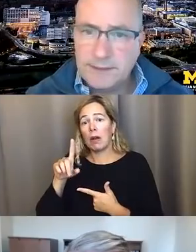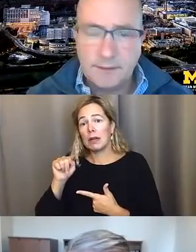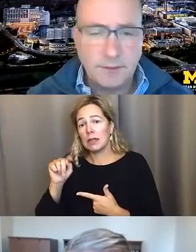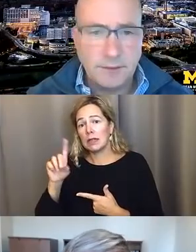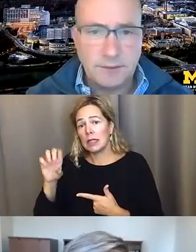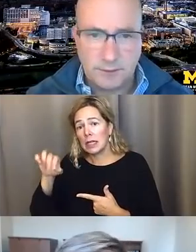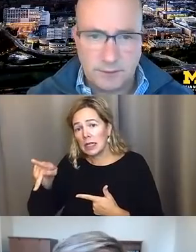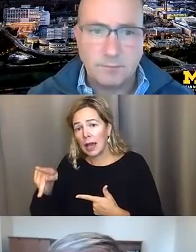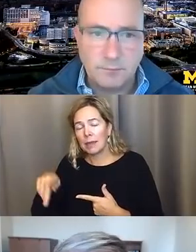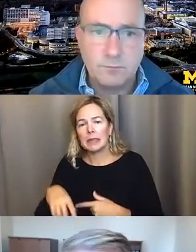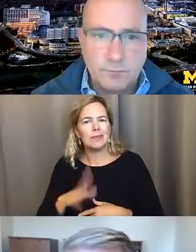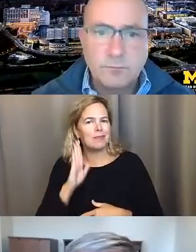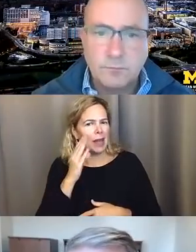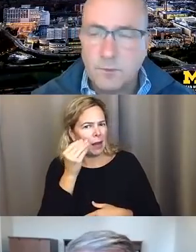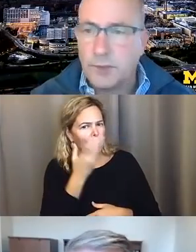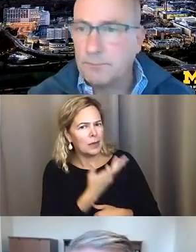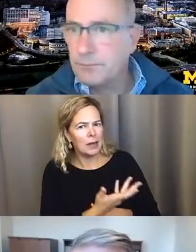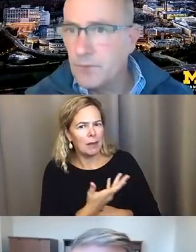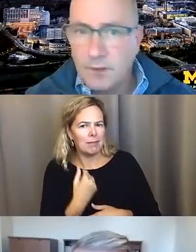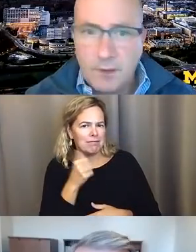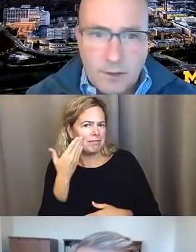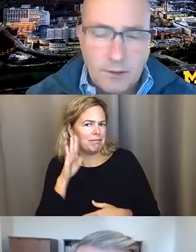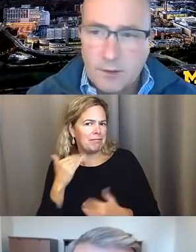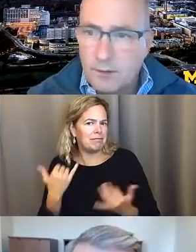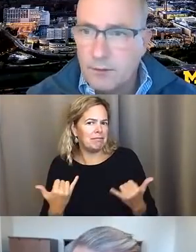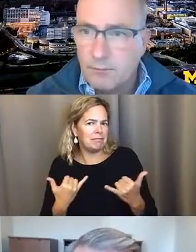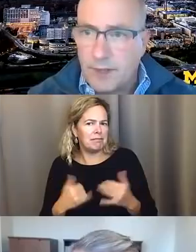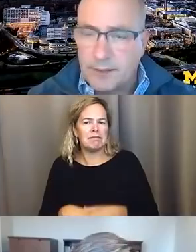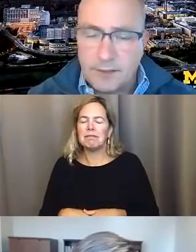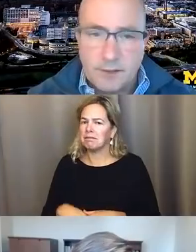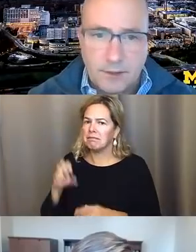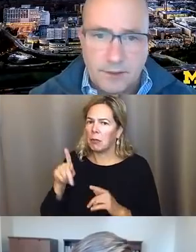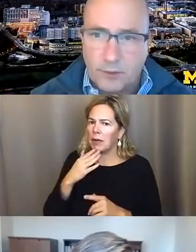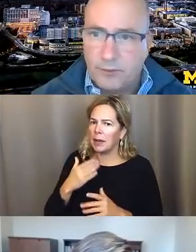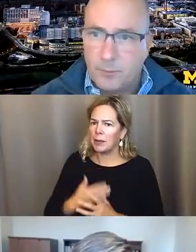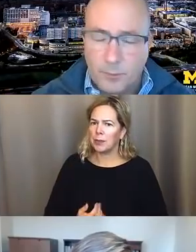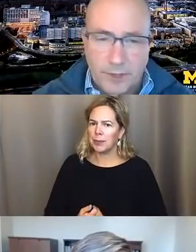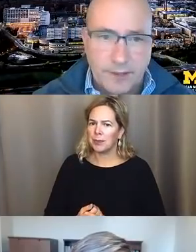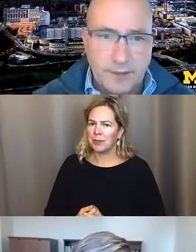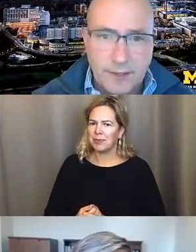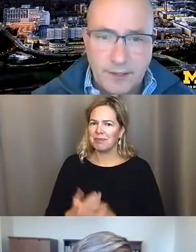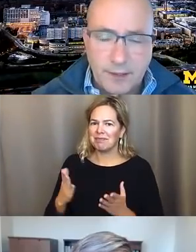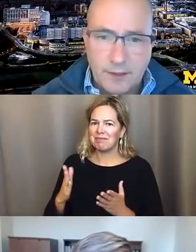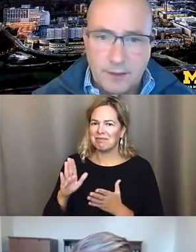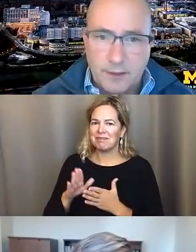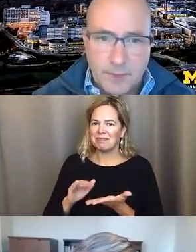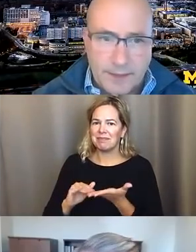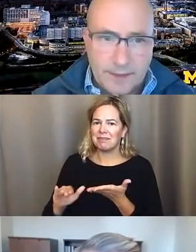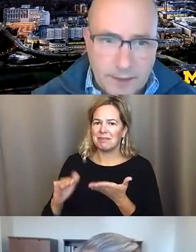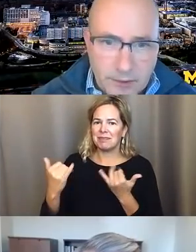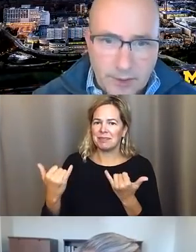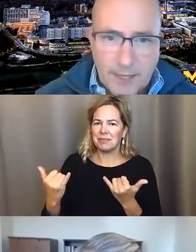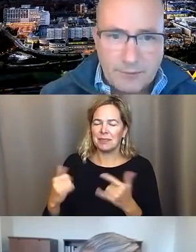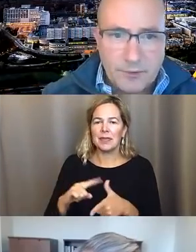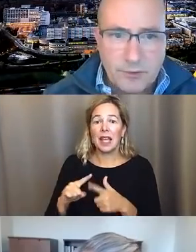I will get back on that. I don't know that. Okay. Fun. Thanks. I'll let you go for the moment then. And then